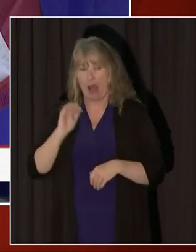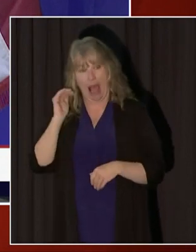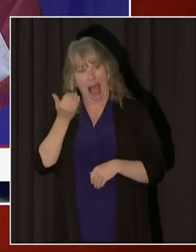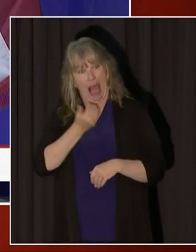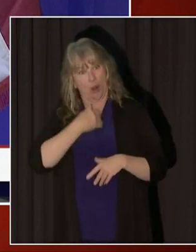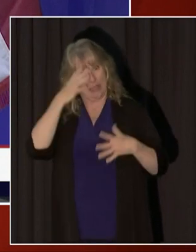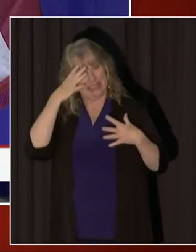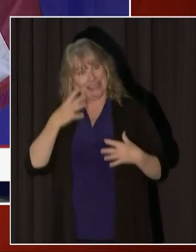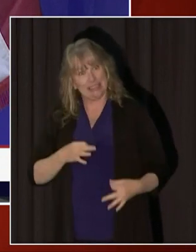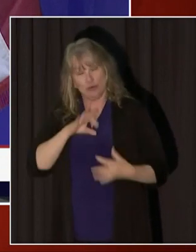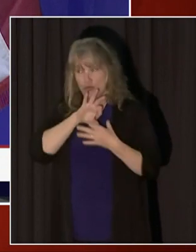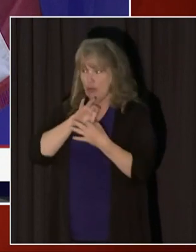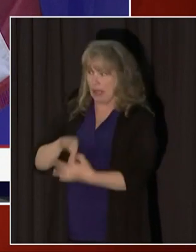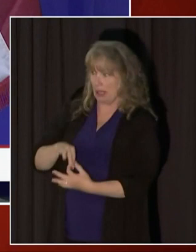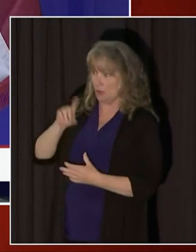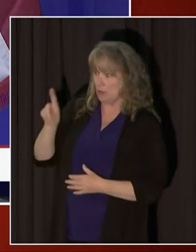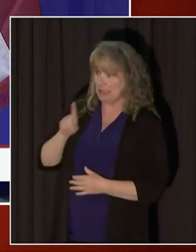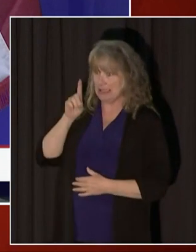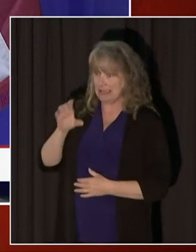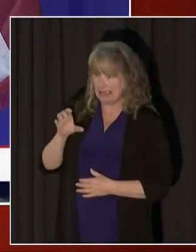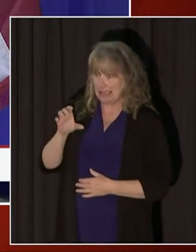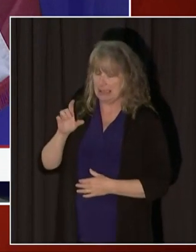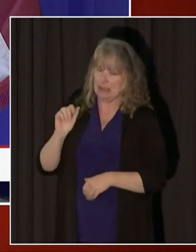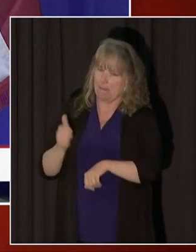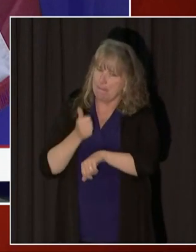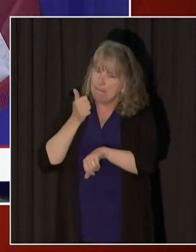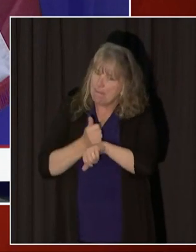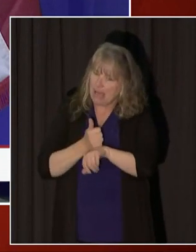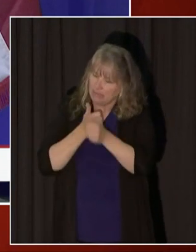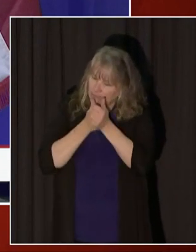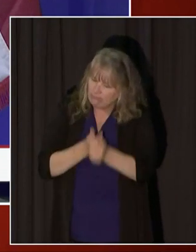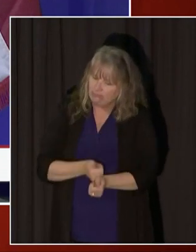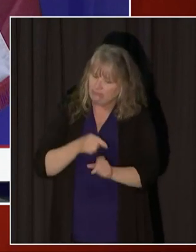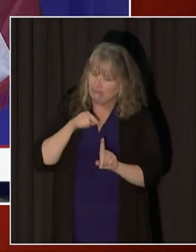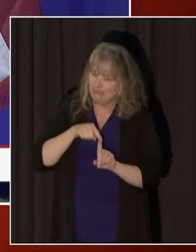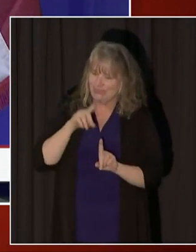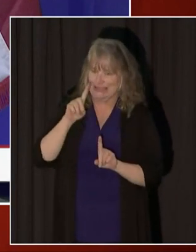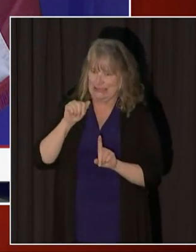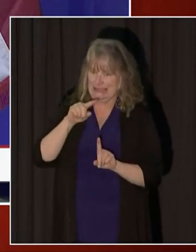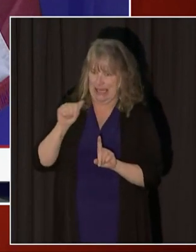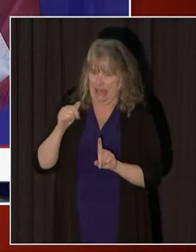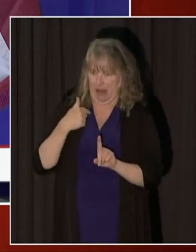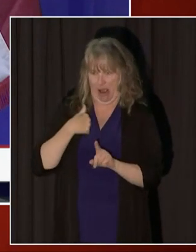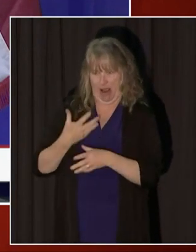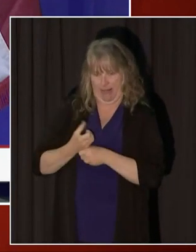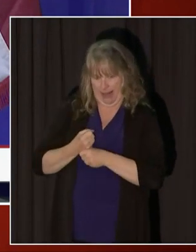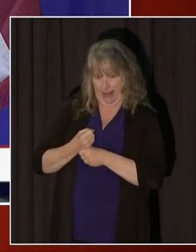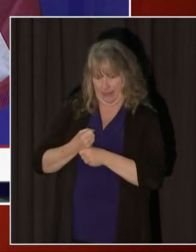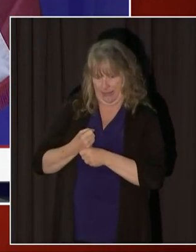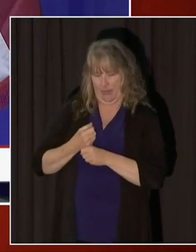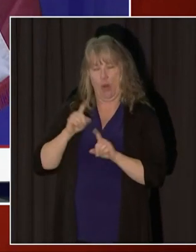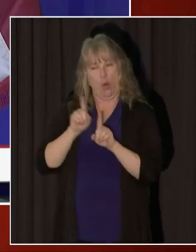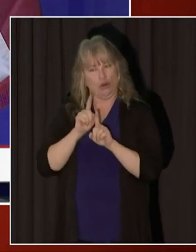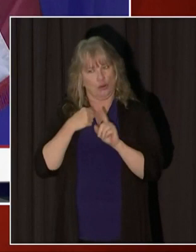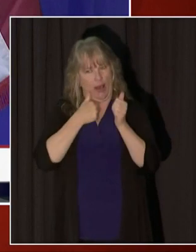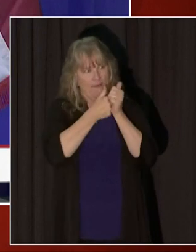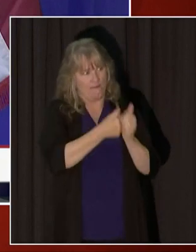are certainly based on the data that we see and the Department of Health's